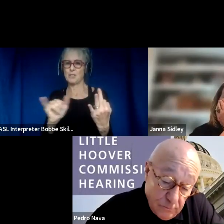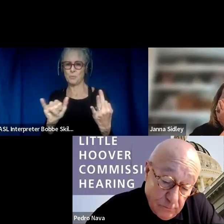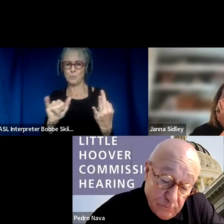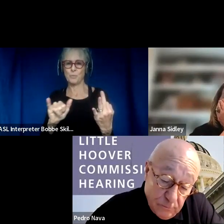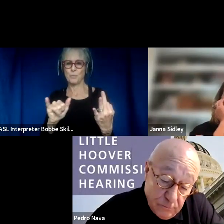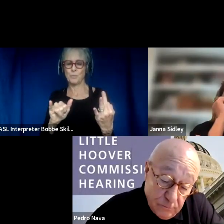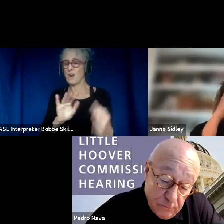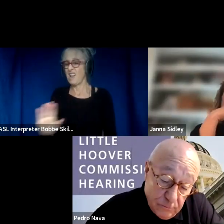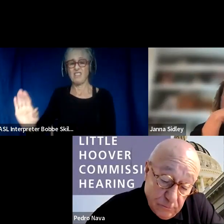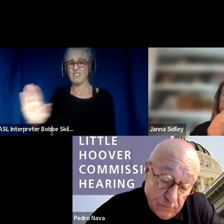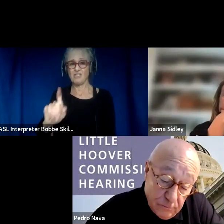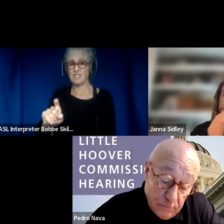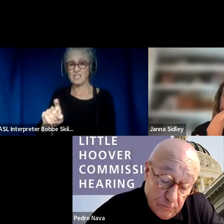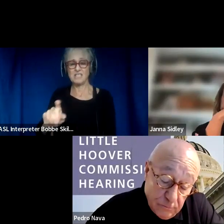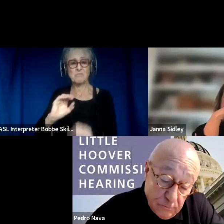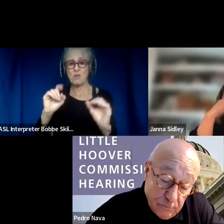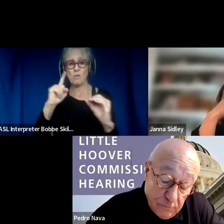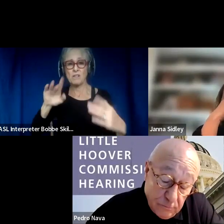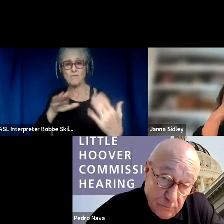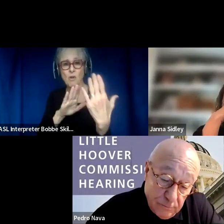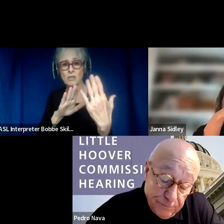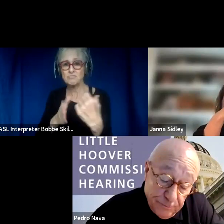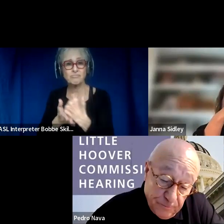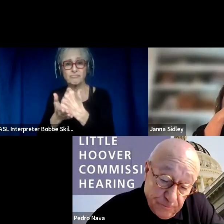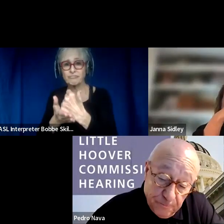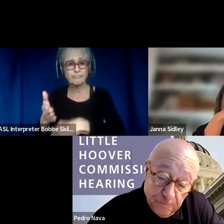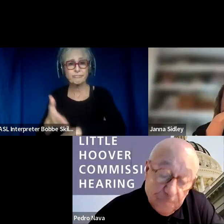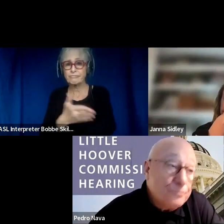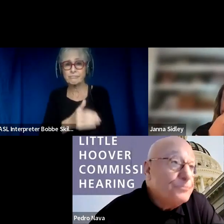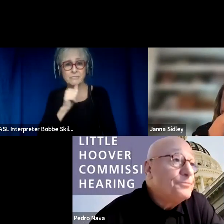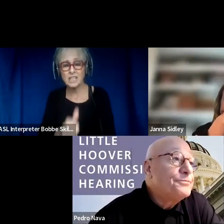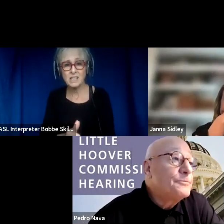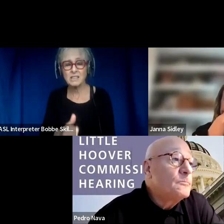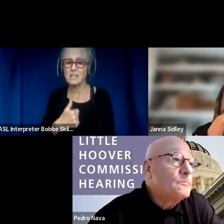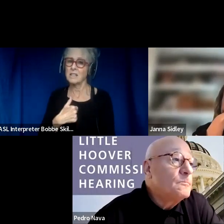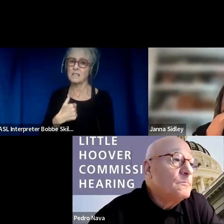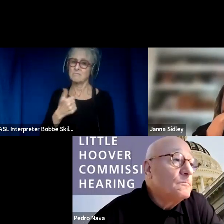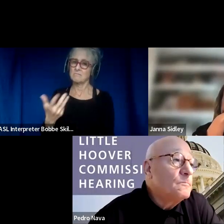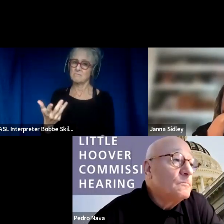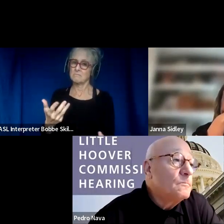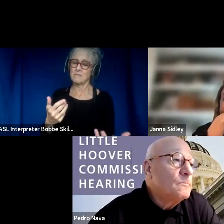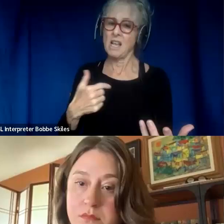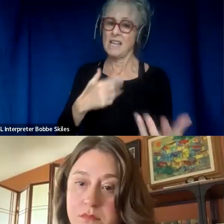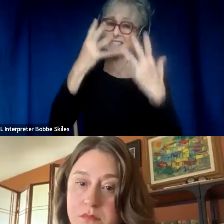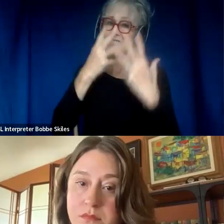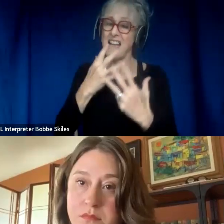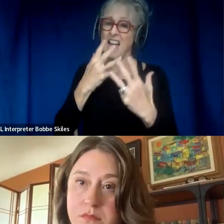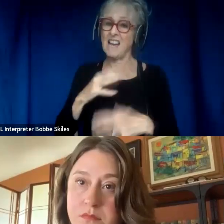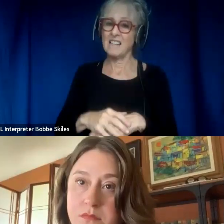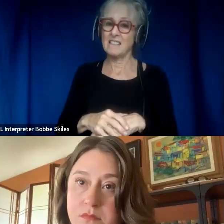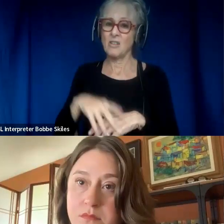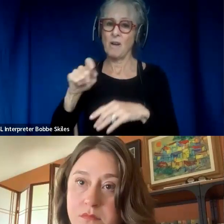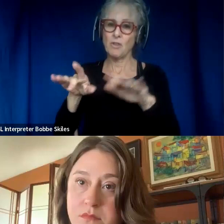Their needs are not being addressed, and I'm not cutting slack. That's sad. You have to tape